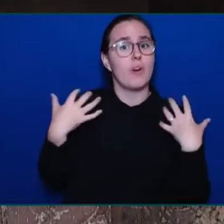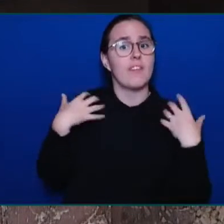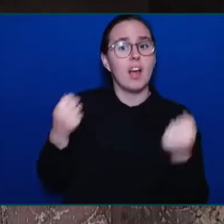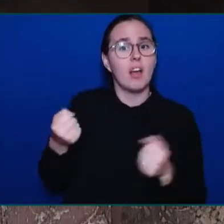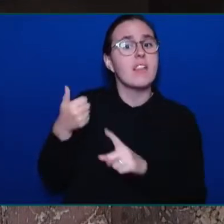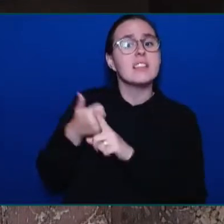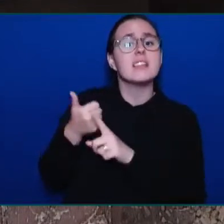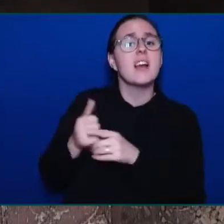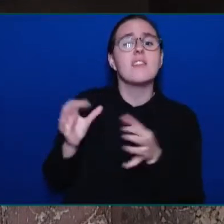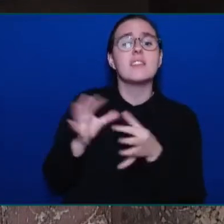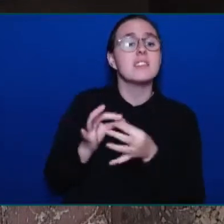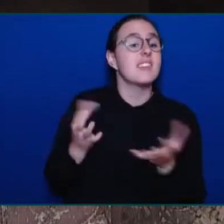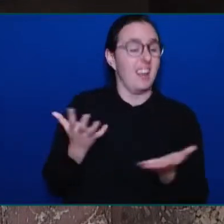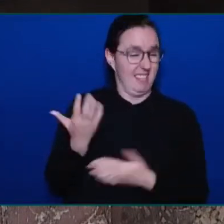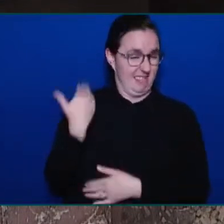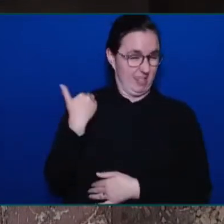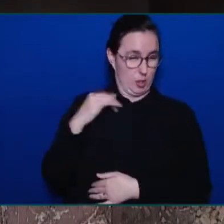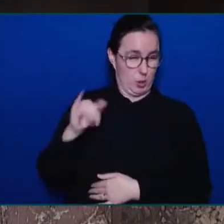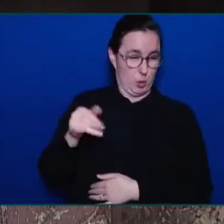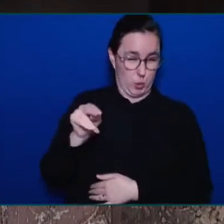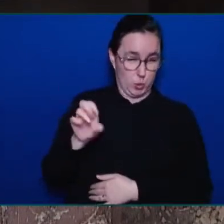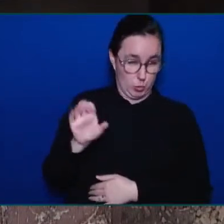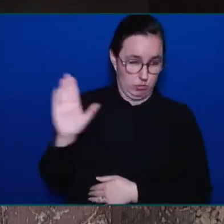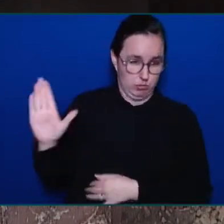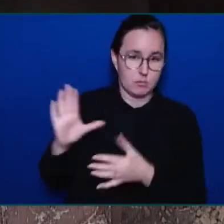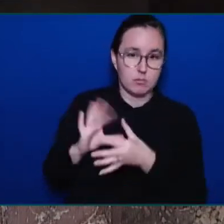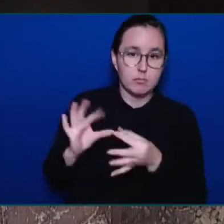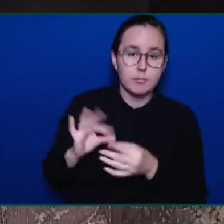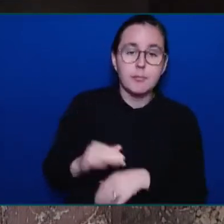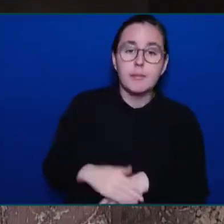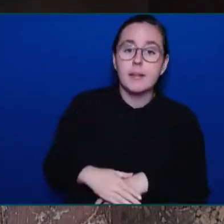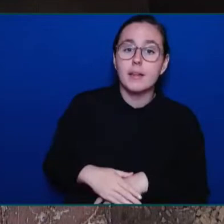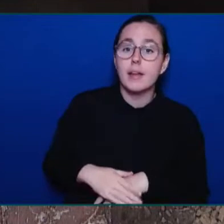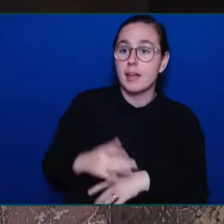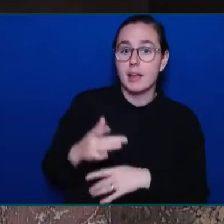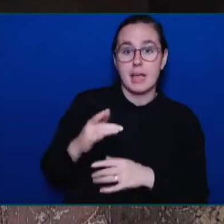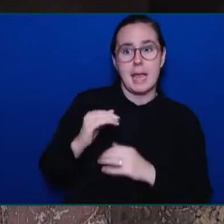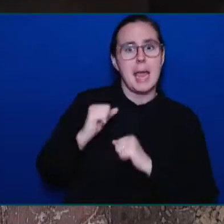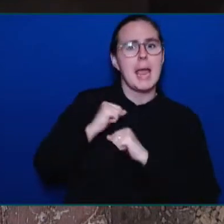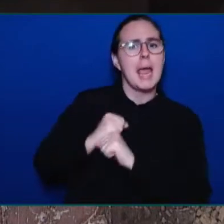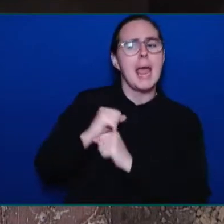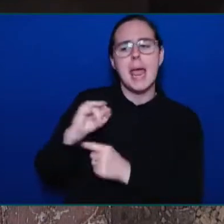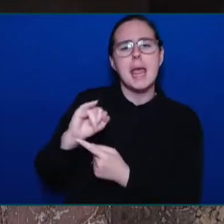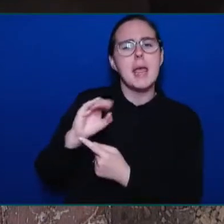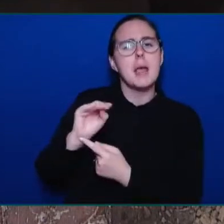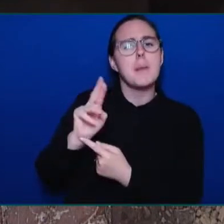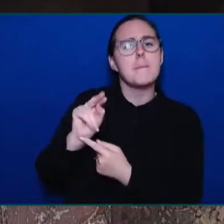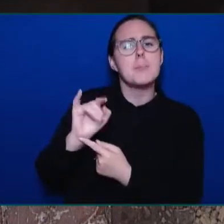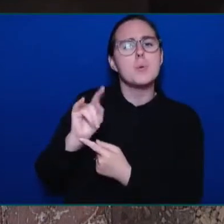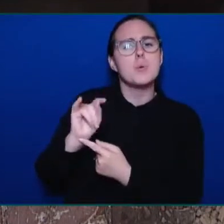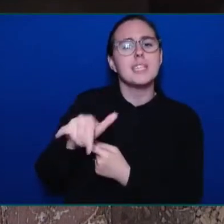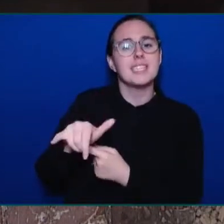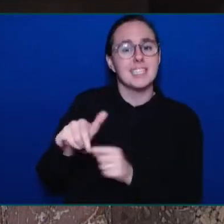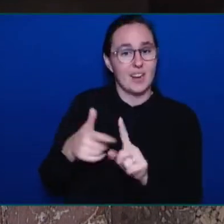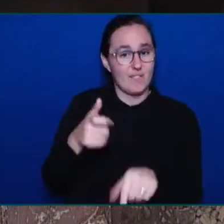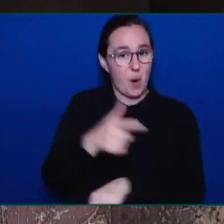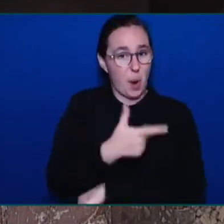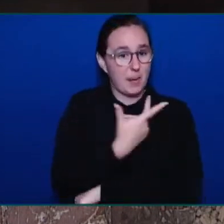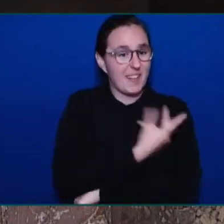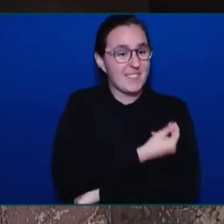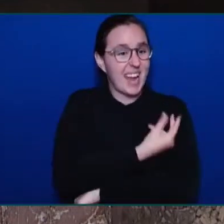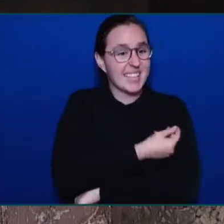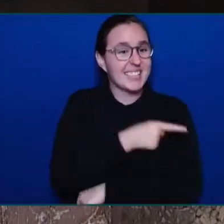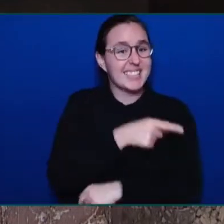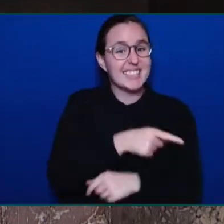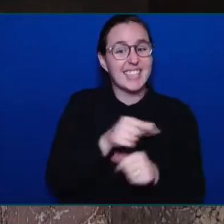conferred by the primary series of vaccine administered in 2021 has now waned," end quote. It is now been almost